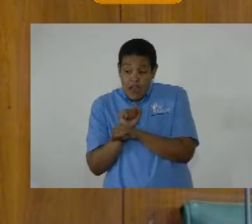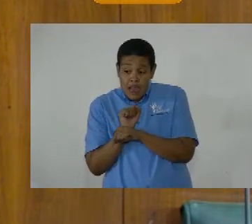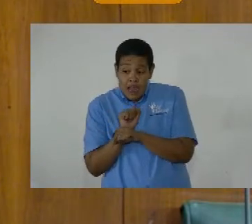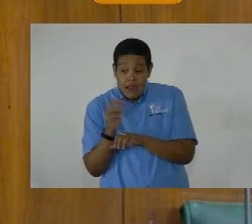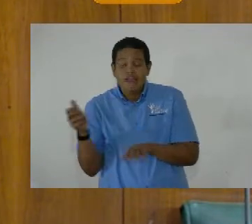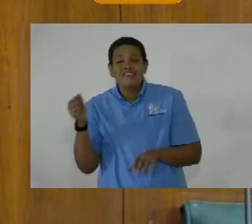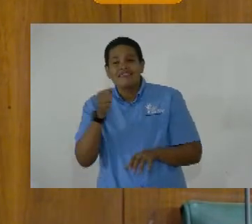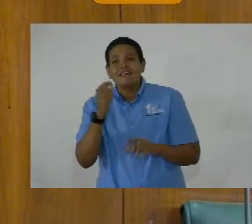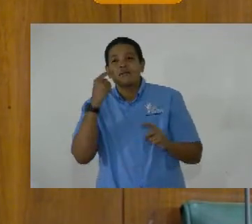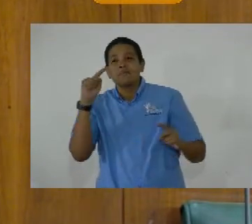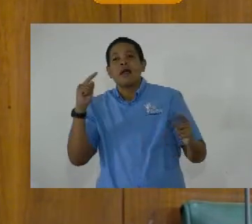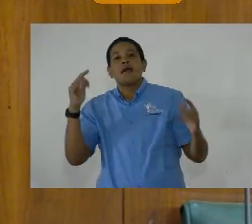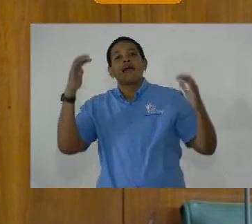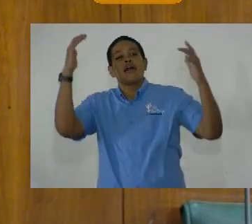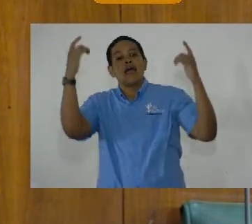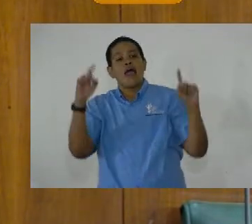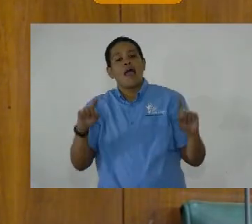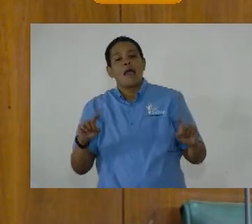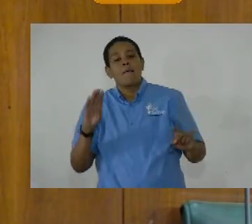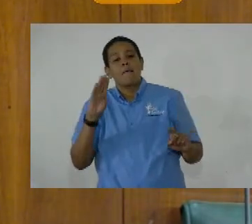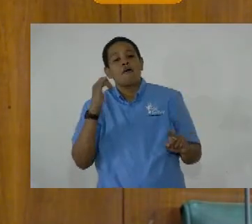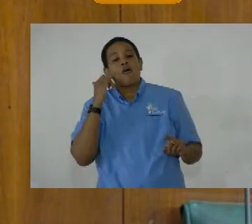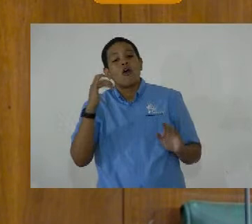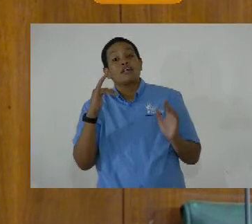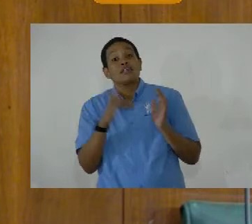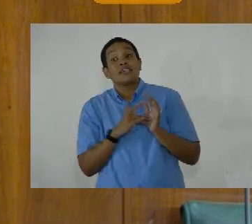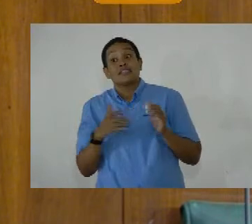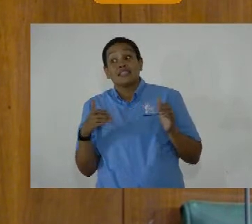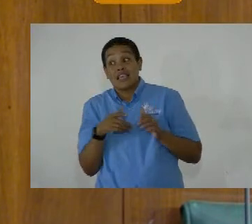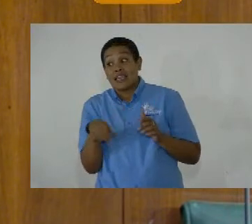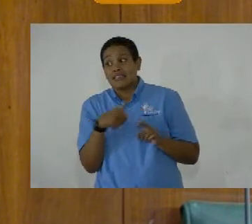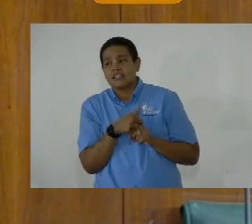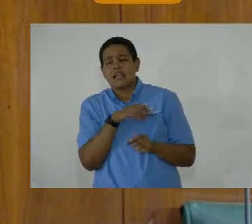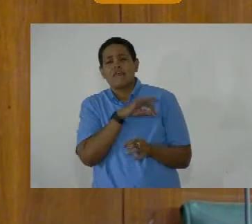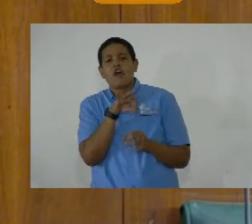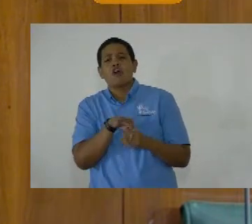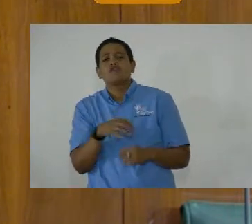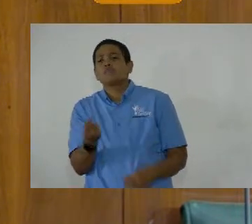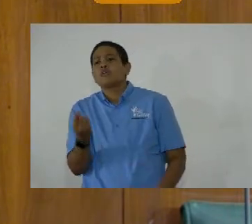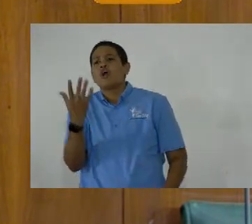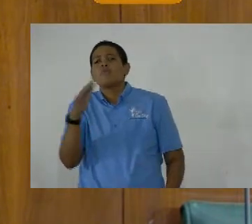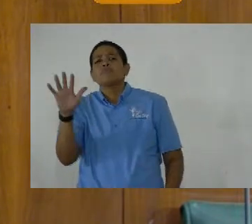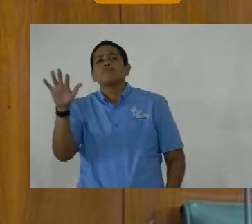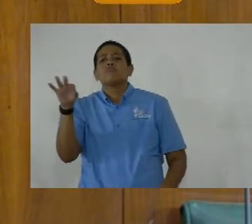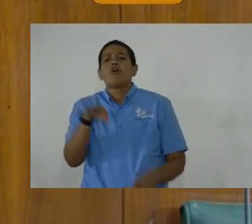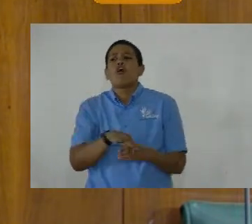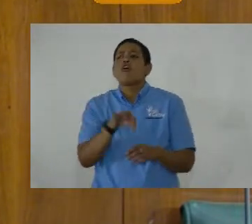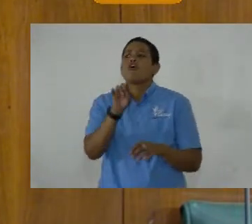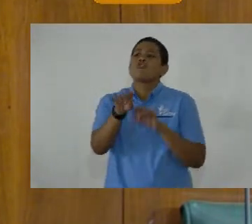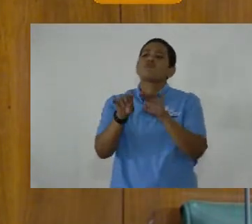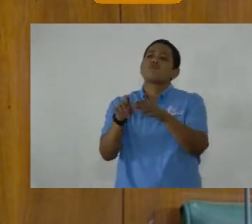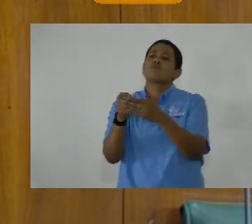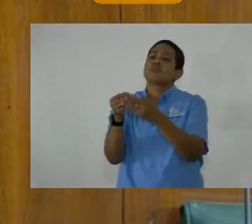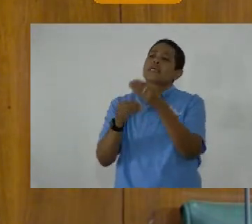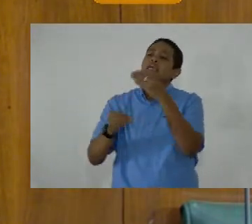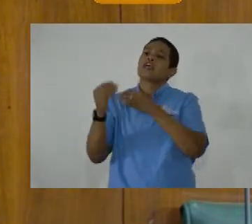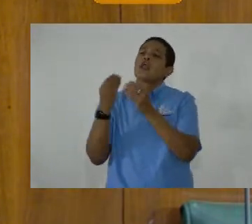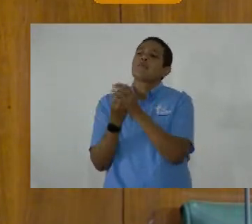appointments. The BPO sector, Madam Speaker, contributes its contribution to the economic